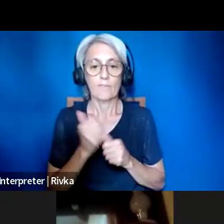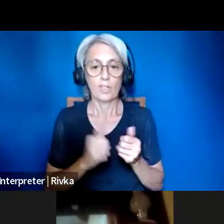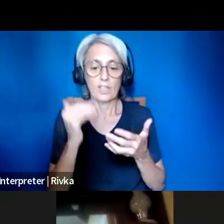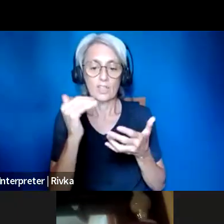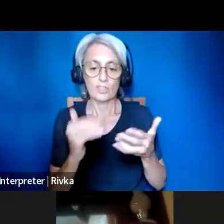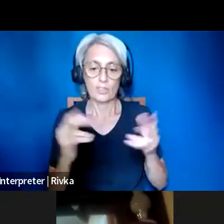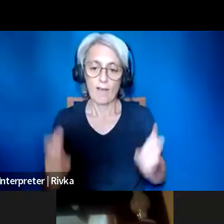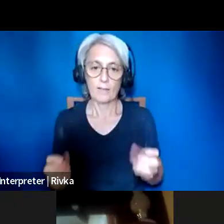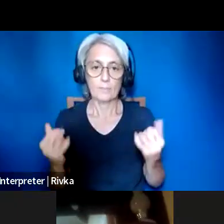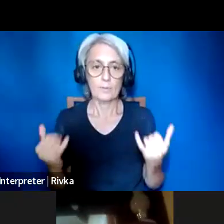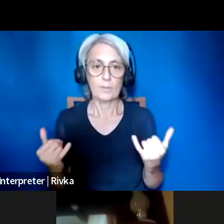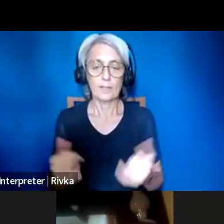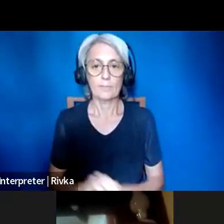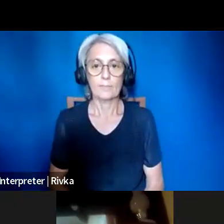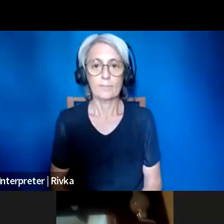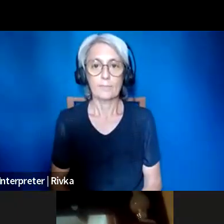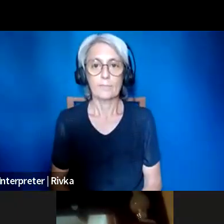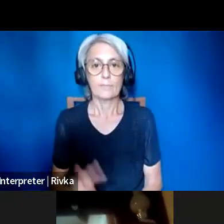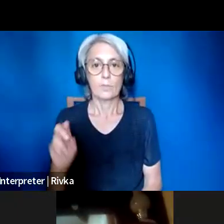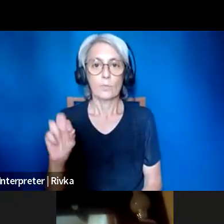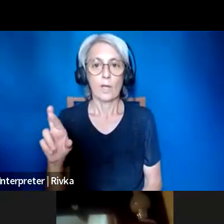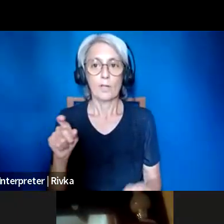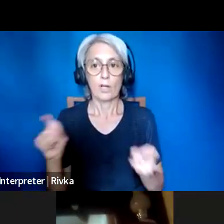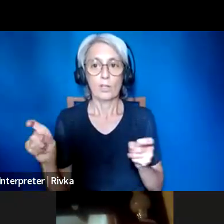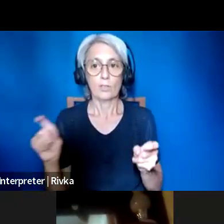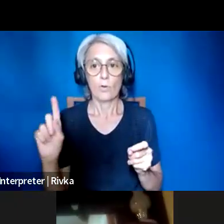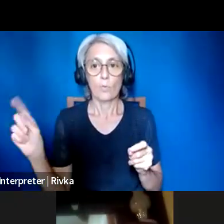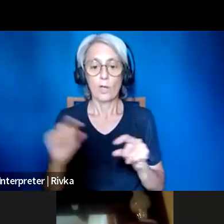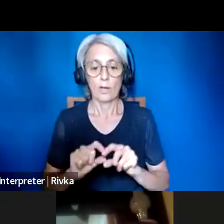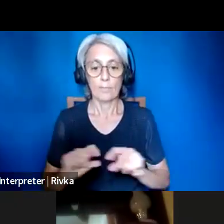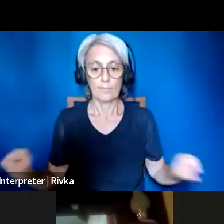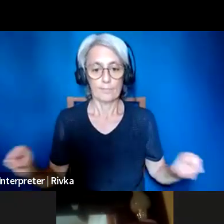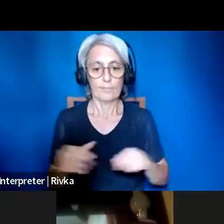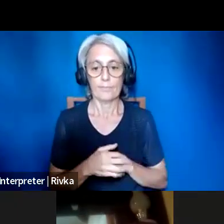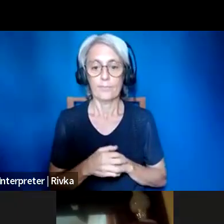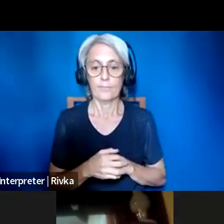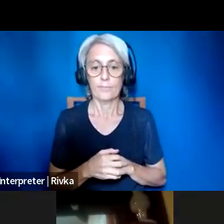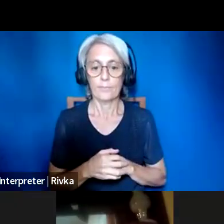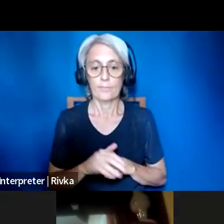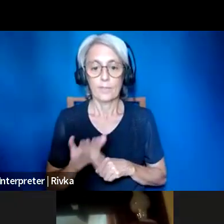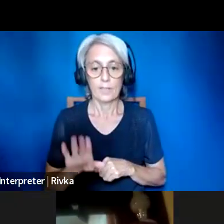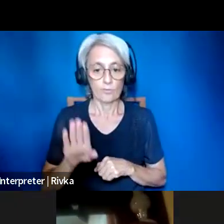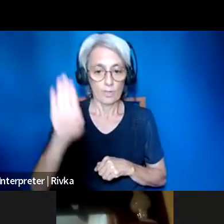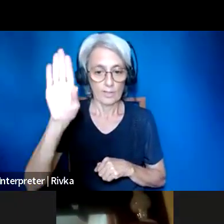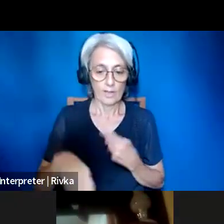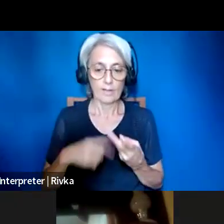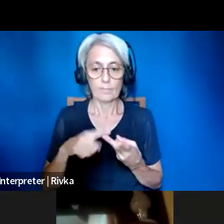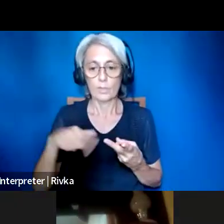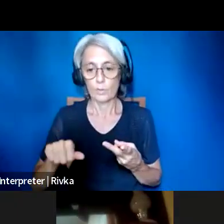meeting. You should see the webinar control panel, likely located on the bottom of your screen. There you'll find the raise hand and Q&A